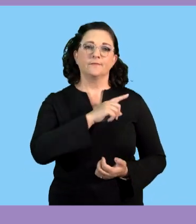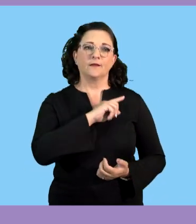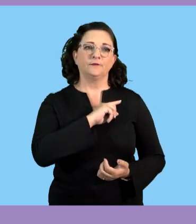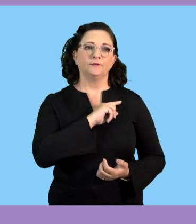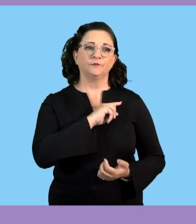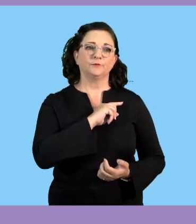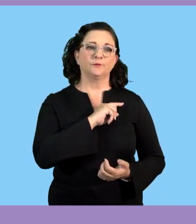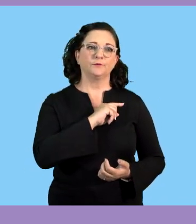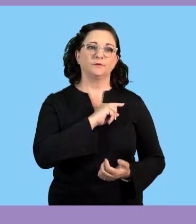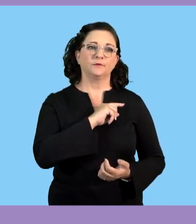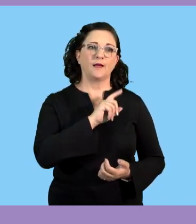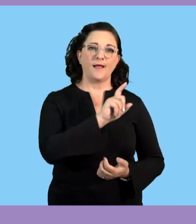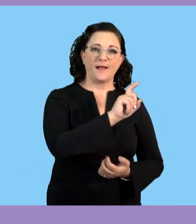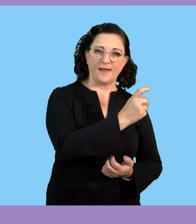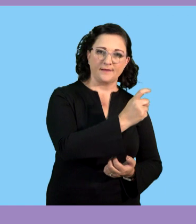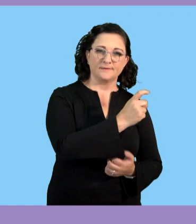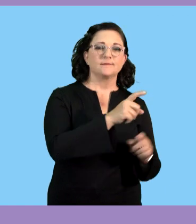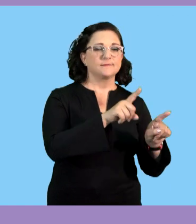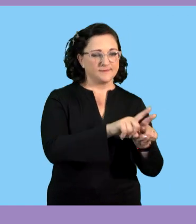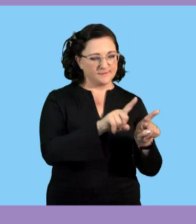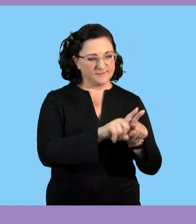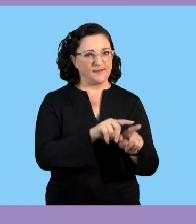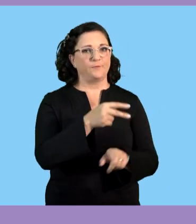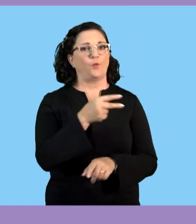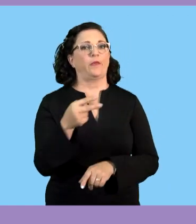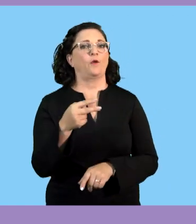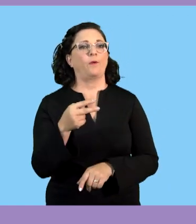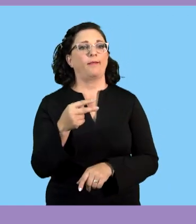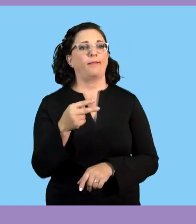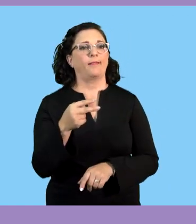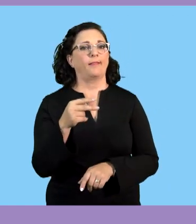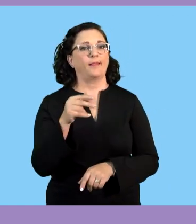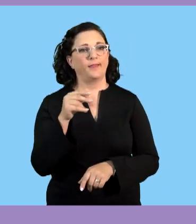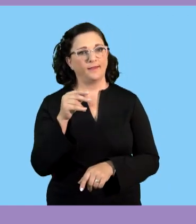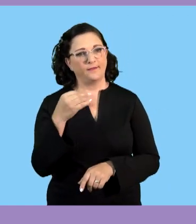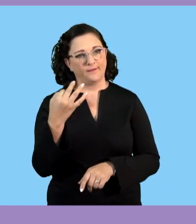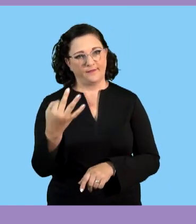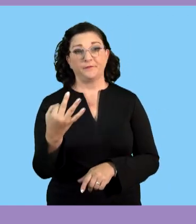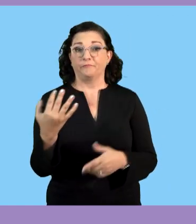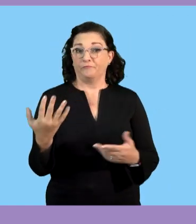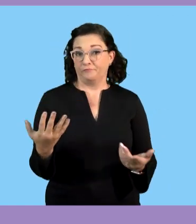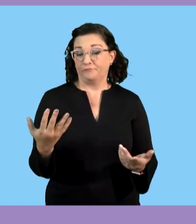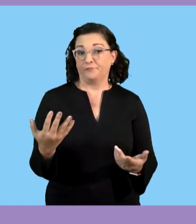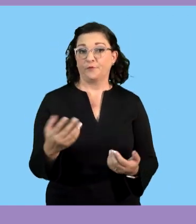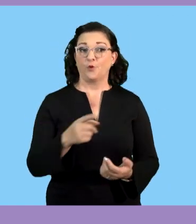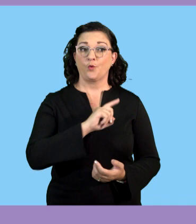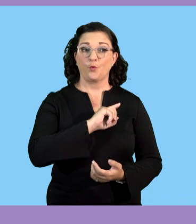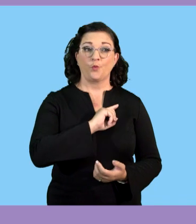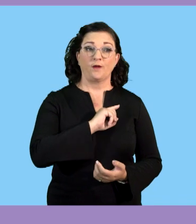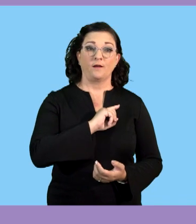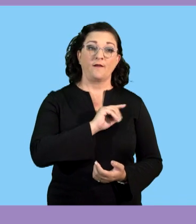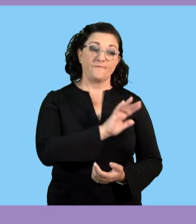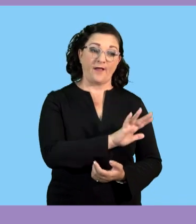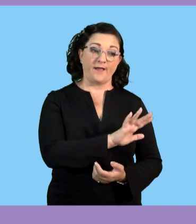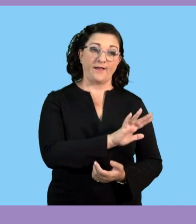there that the exponents are also equal. So this means that x is equals to 3, because